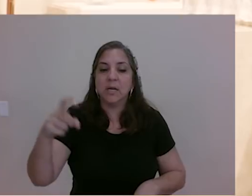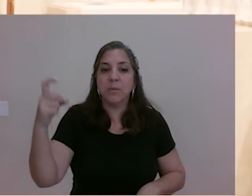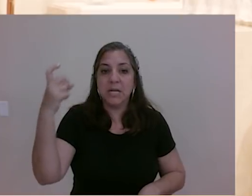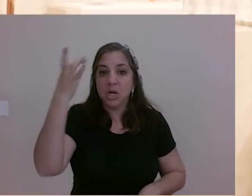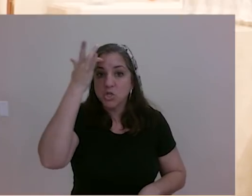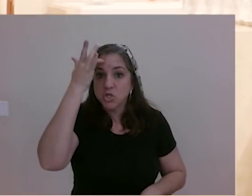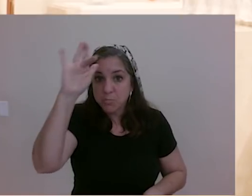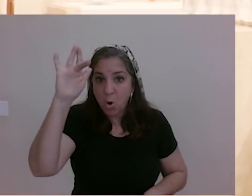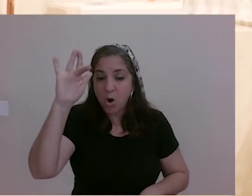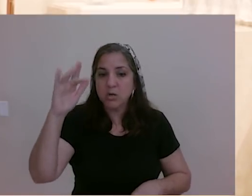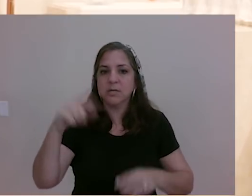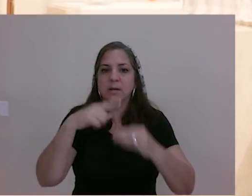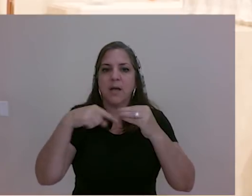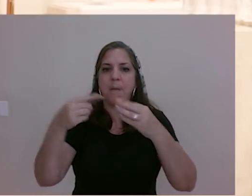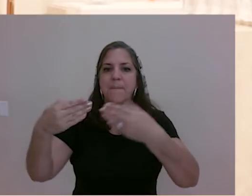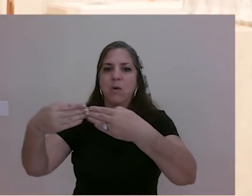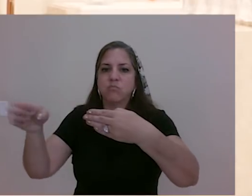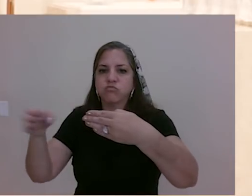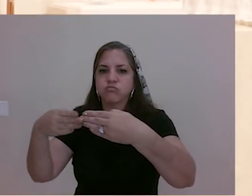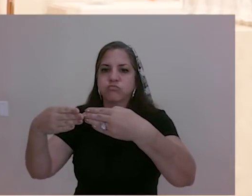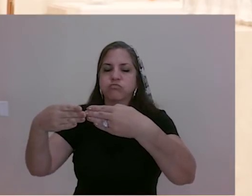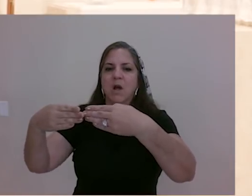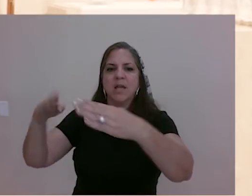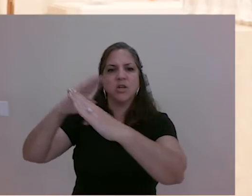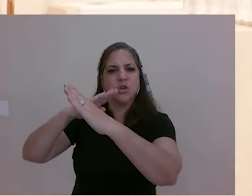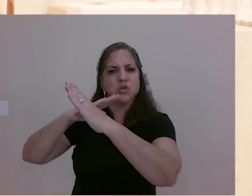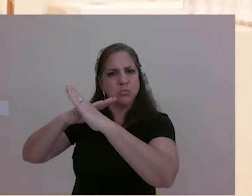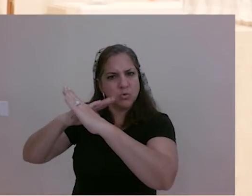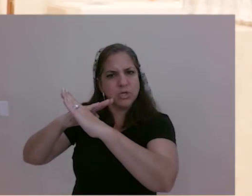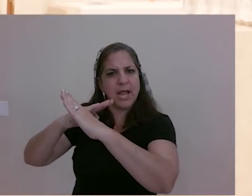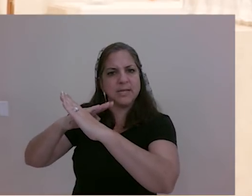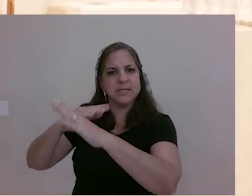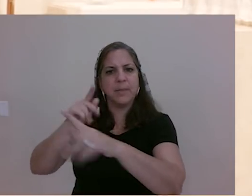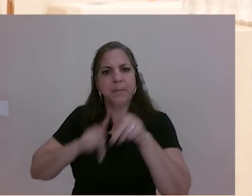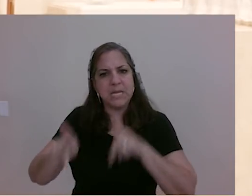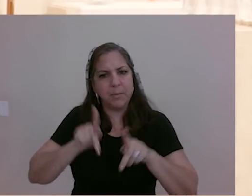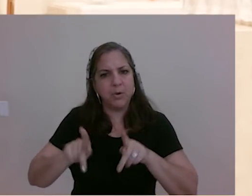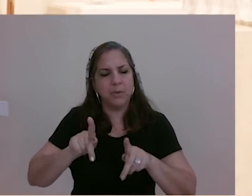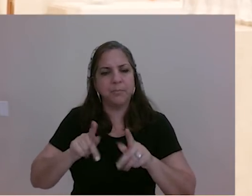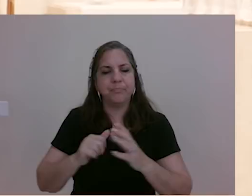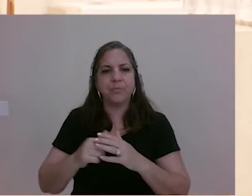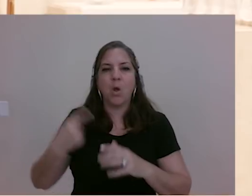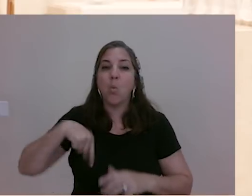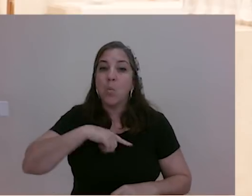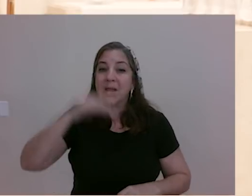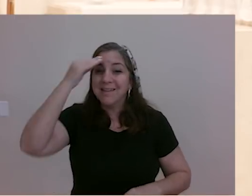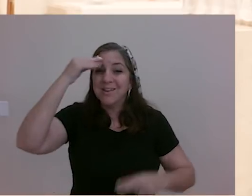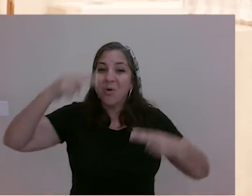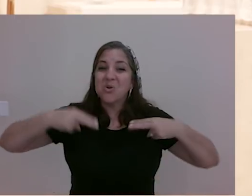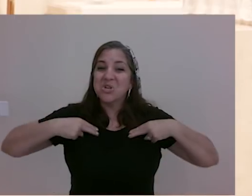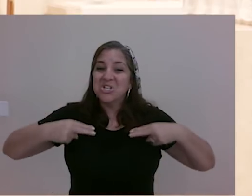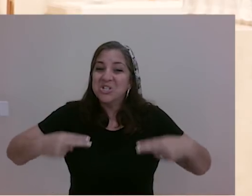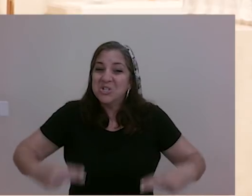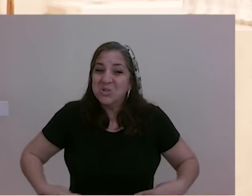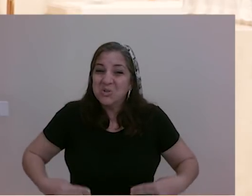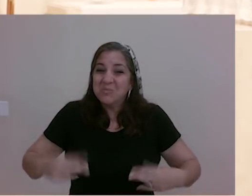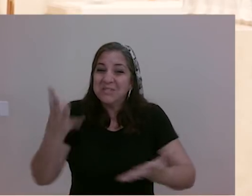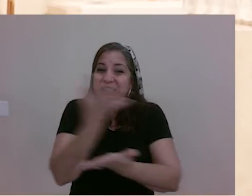control point and our security to protect those inside. And we know the human element, sometimes we have